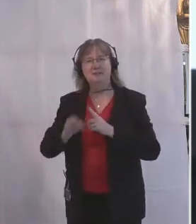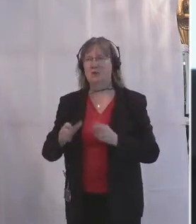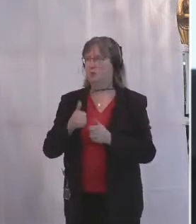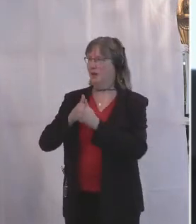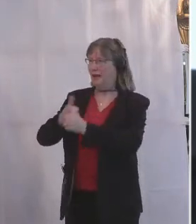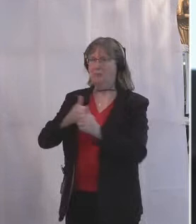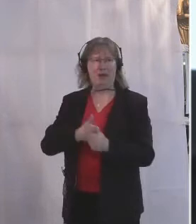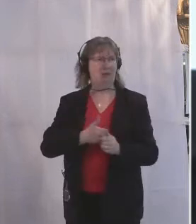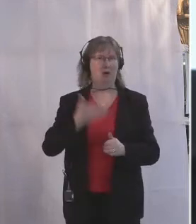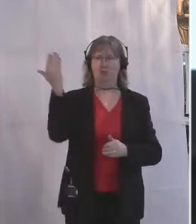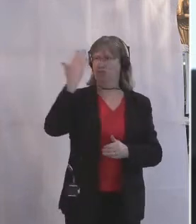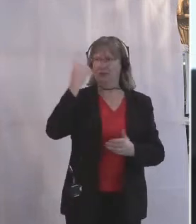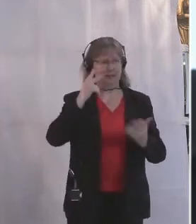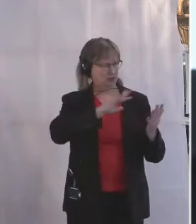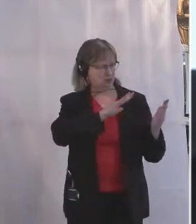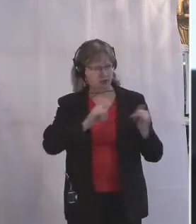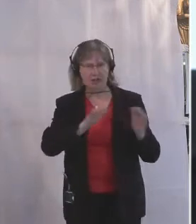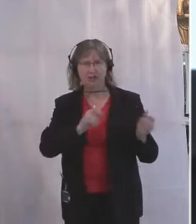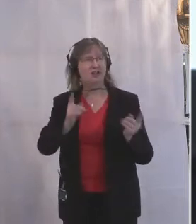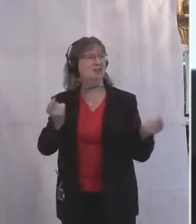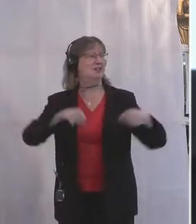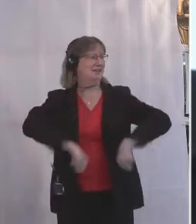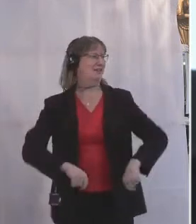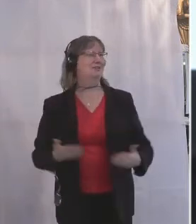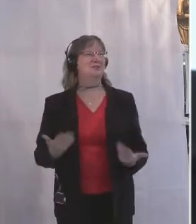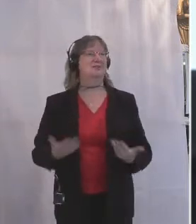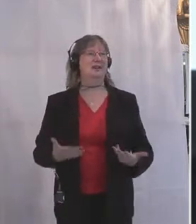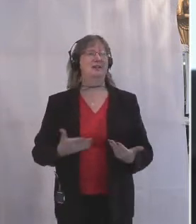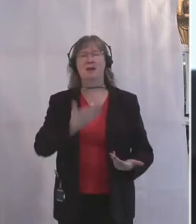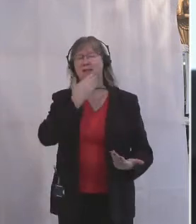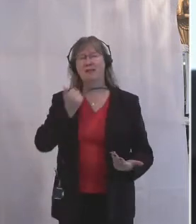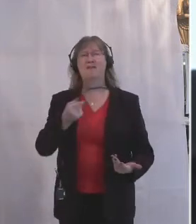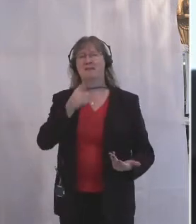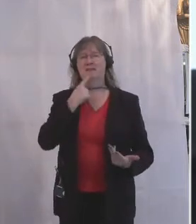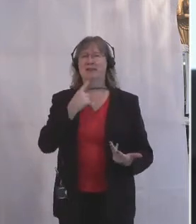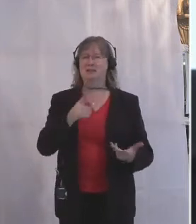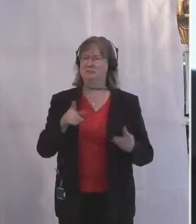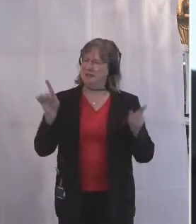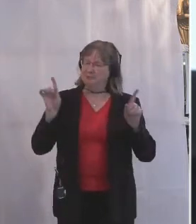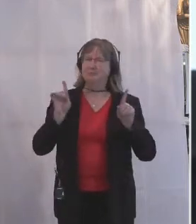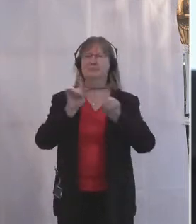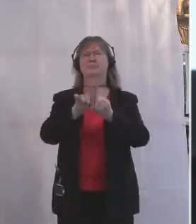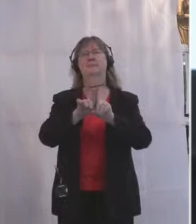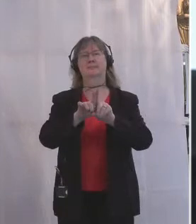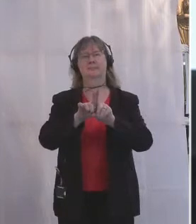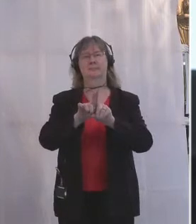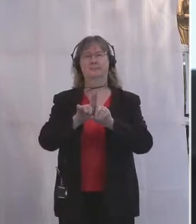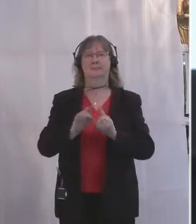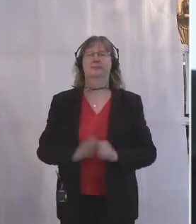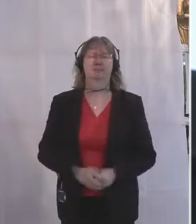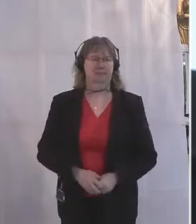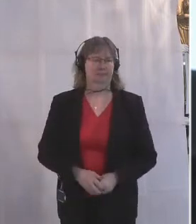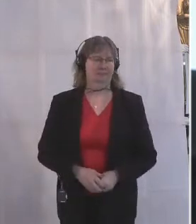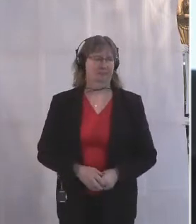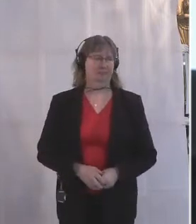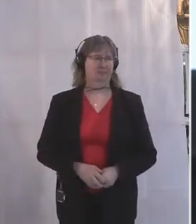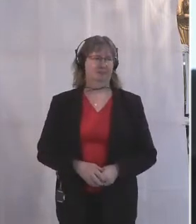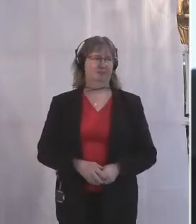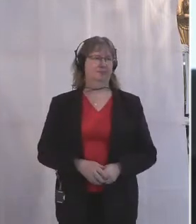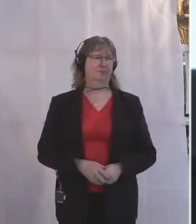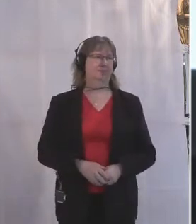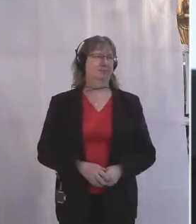other's presentations, and she's here today, and it's been so nice to grow with people around me who are going through the same